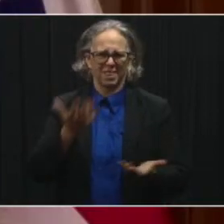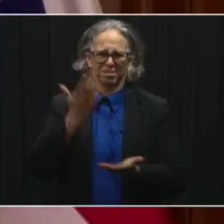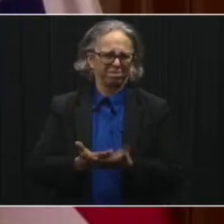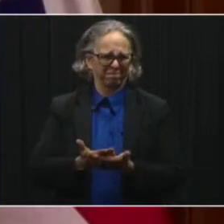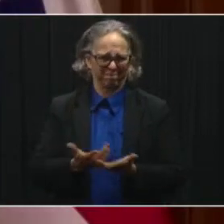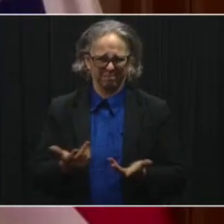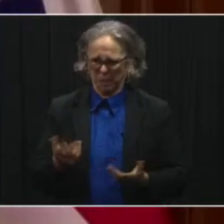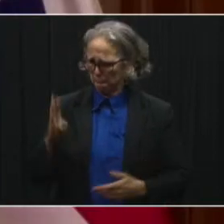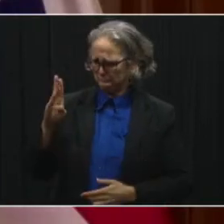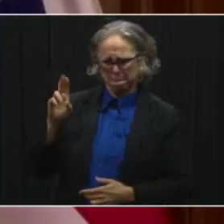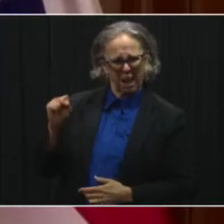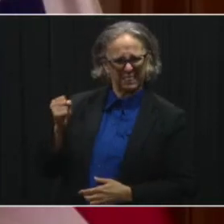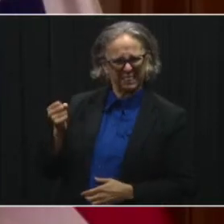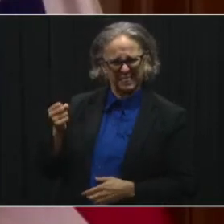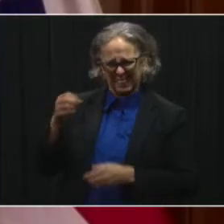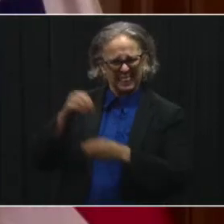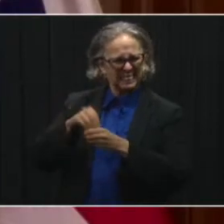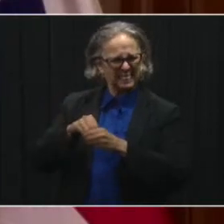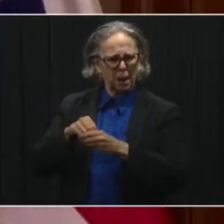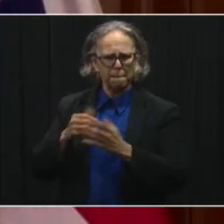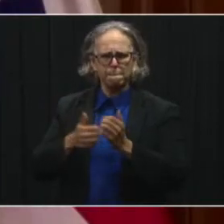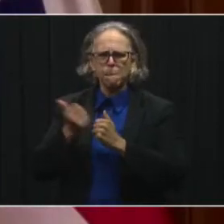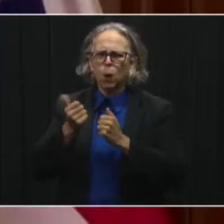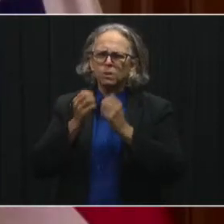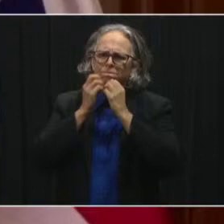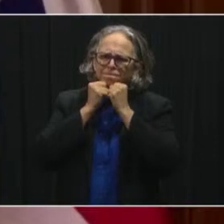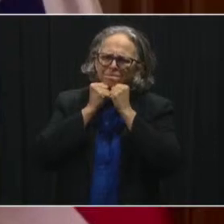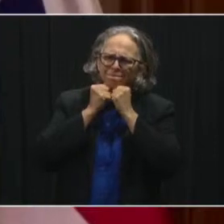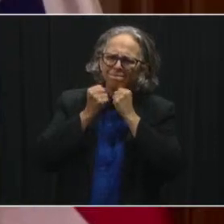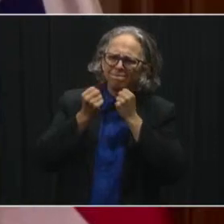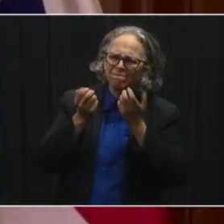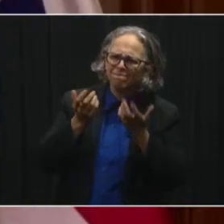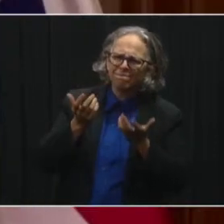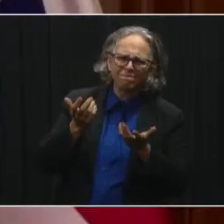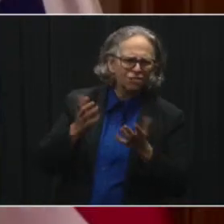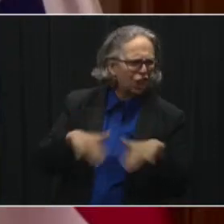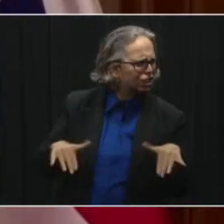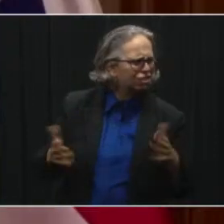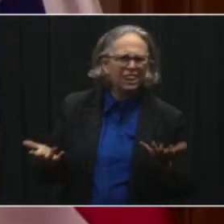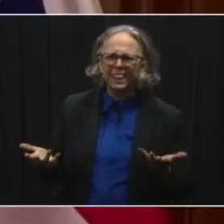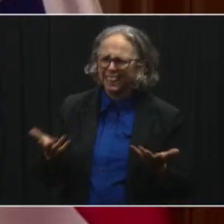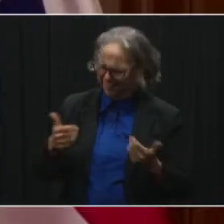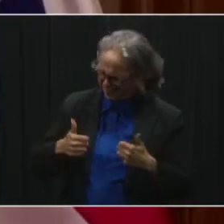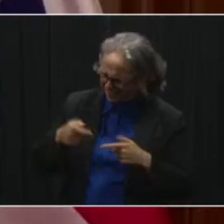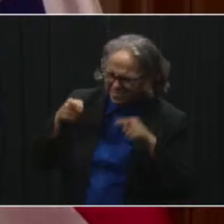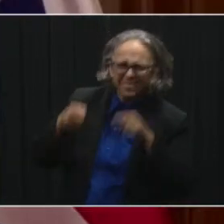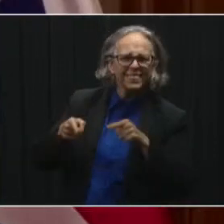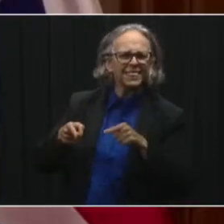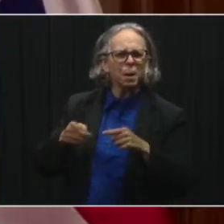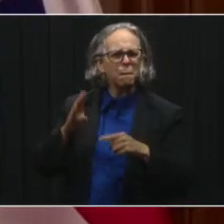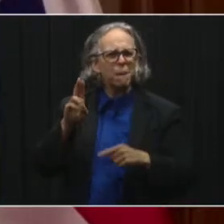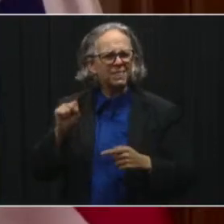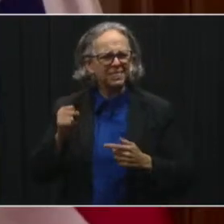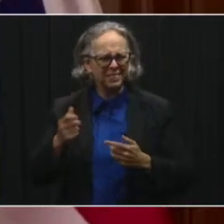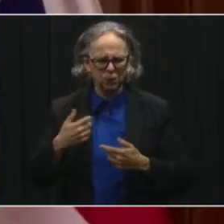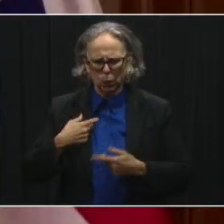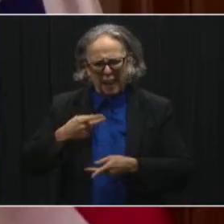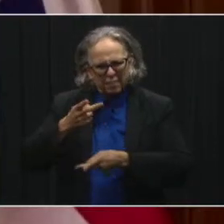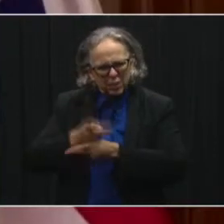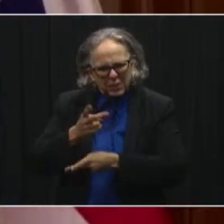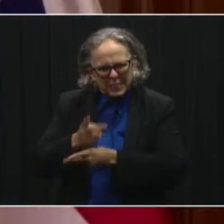our children. And so we want to make sure we do whatever we do it in a very careful